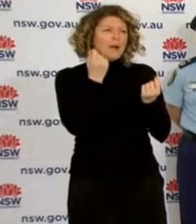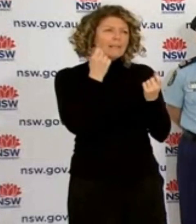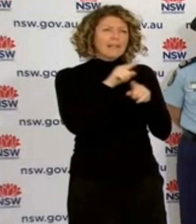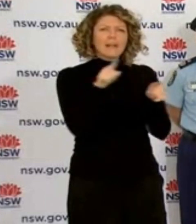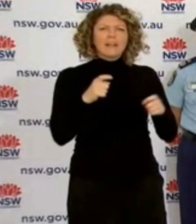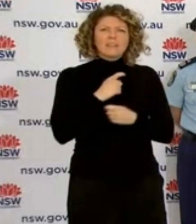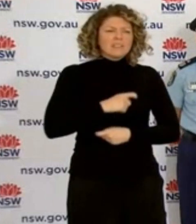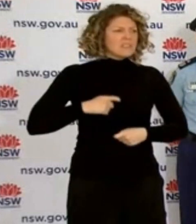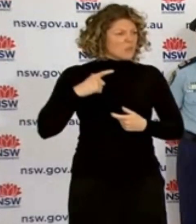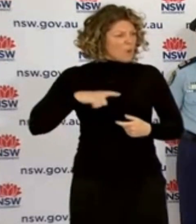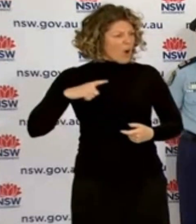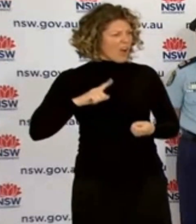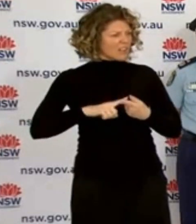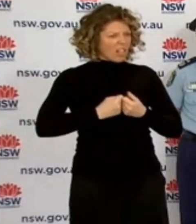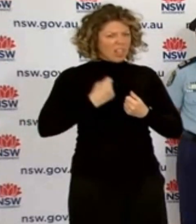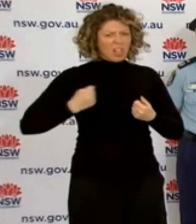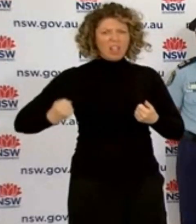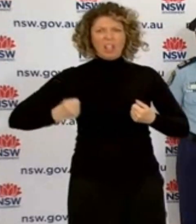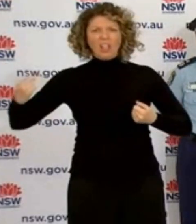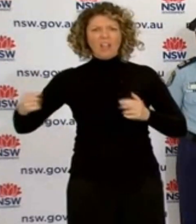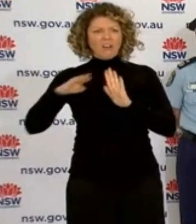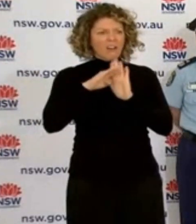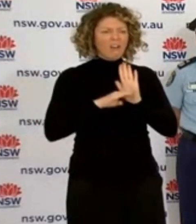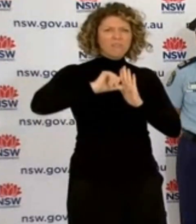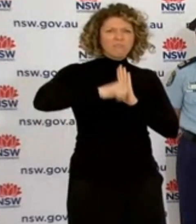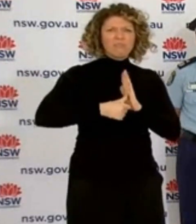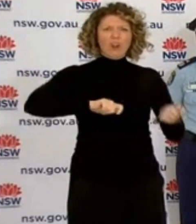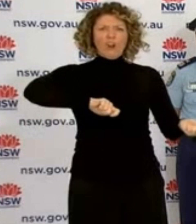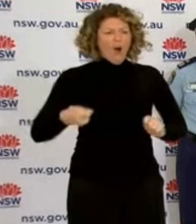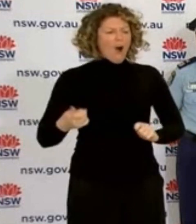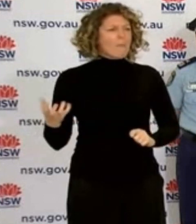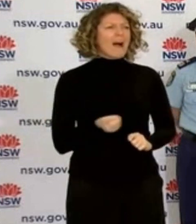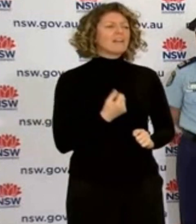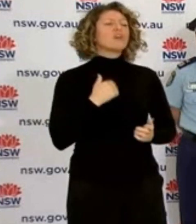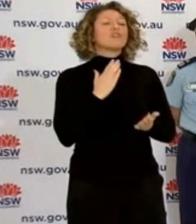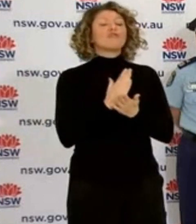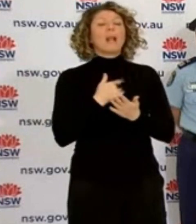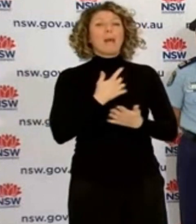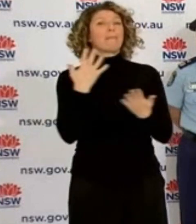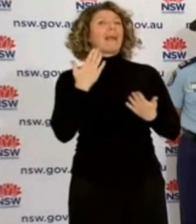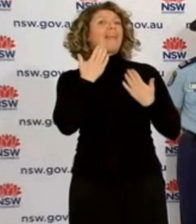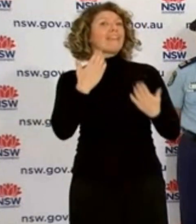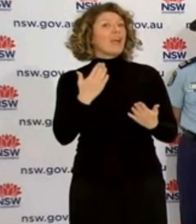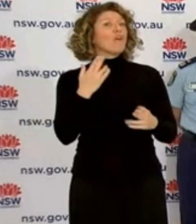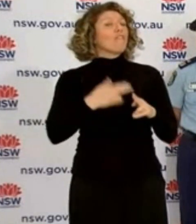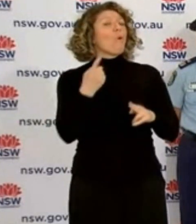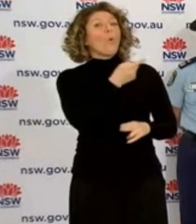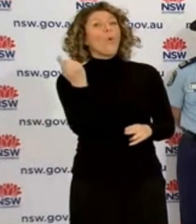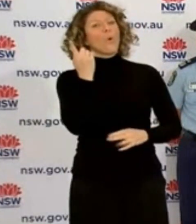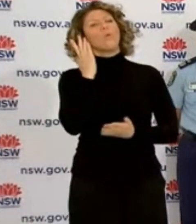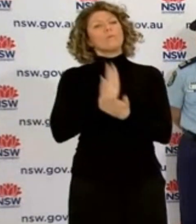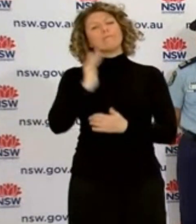frustration that we're still where we are. So I just want to say thank you. Thank you for staying the